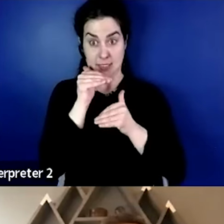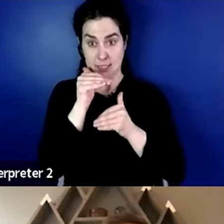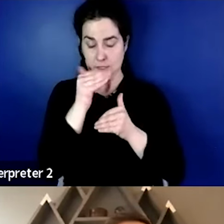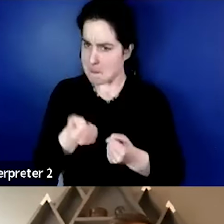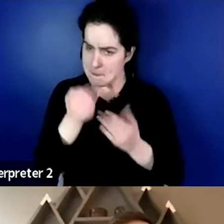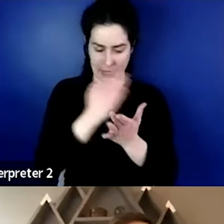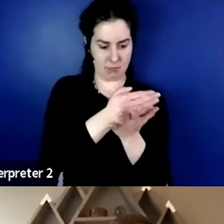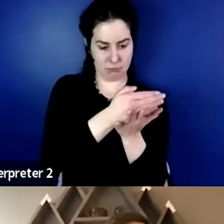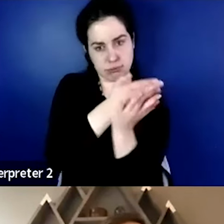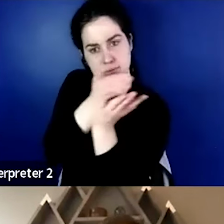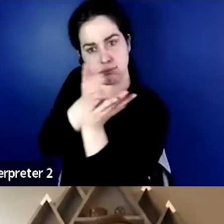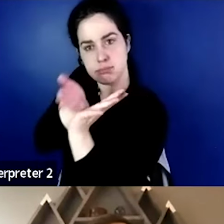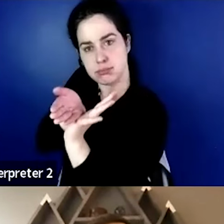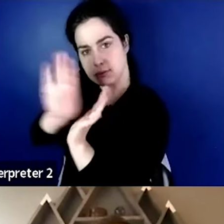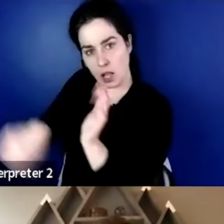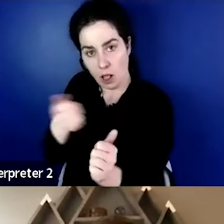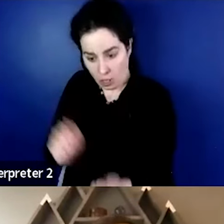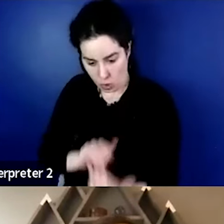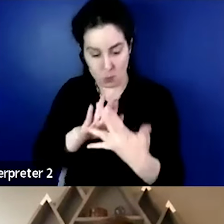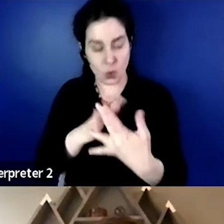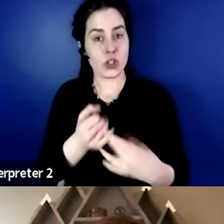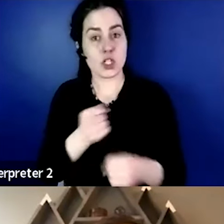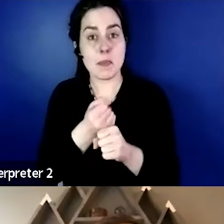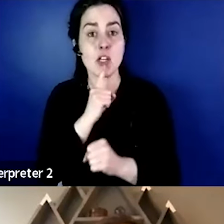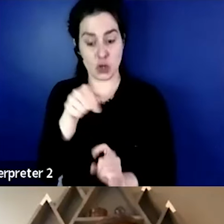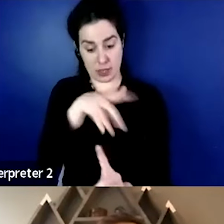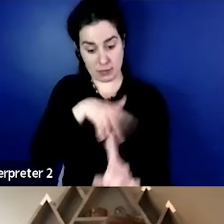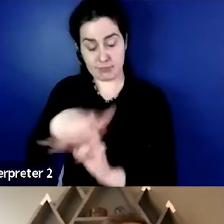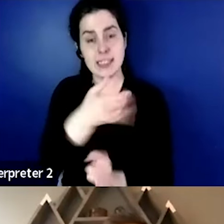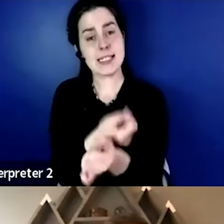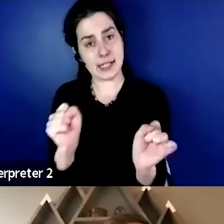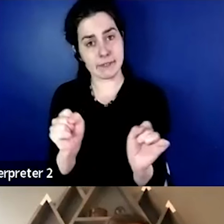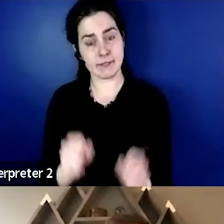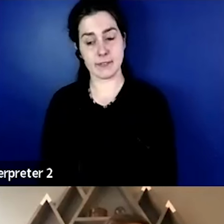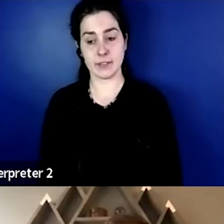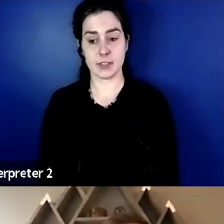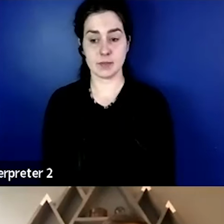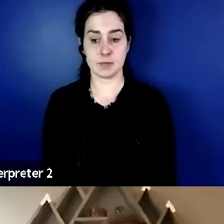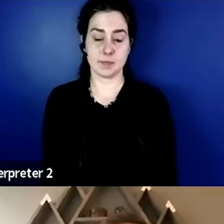we could be doing to make sure that our learning environment is safe.